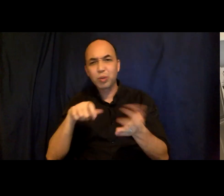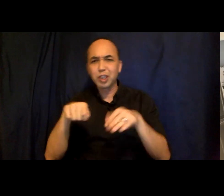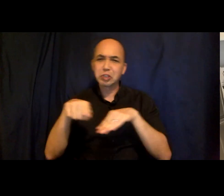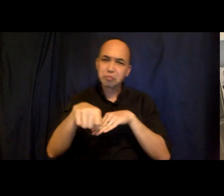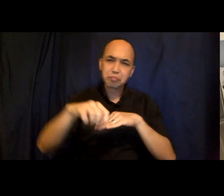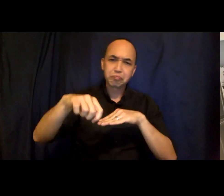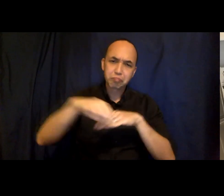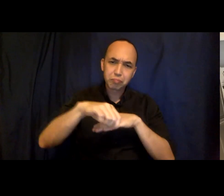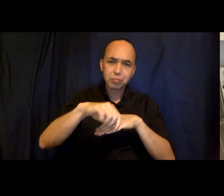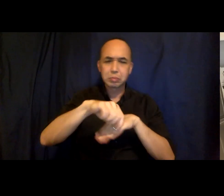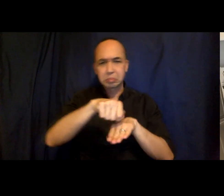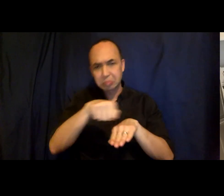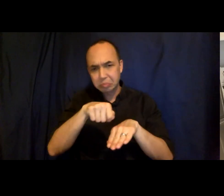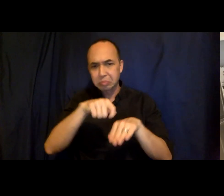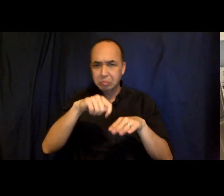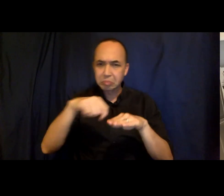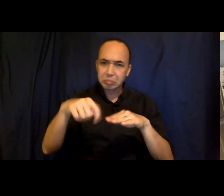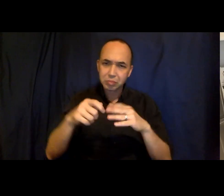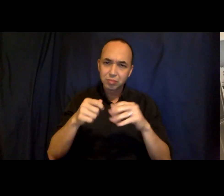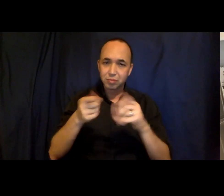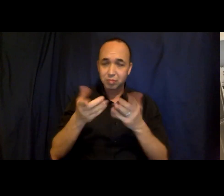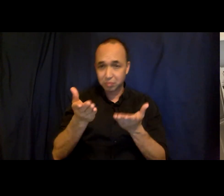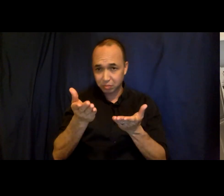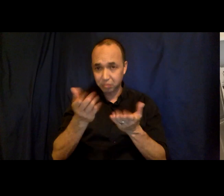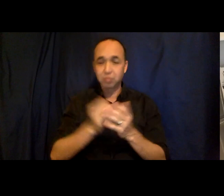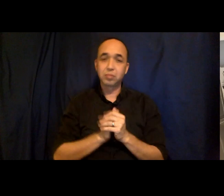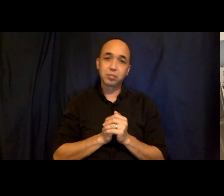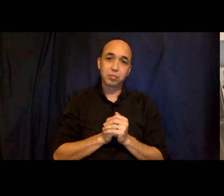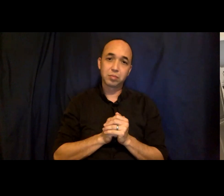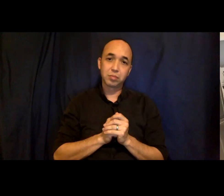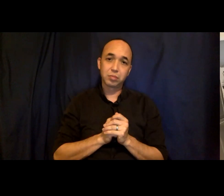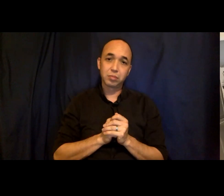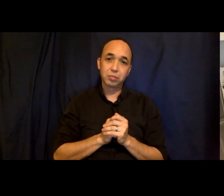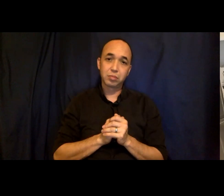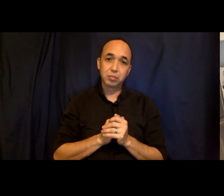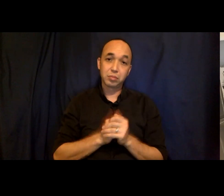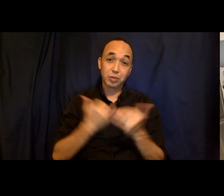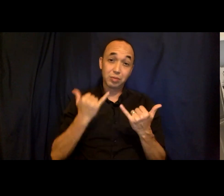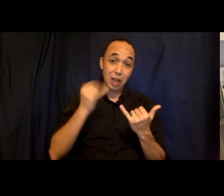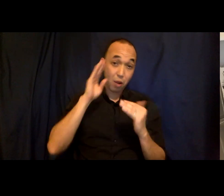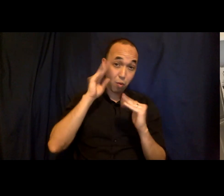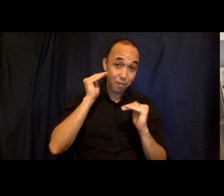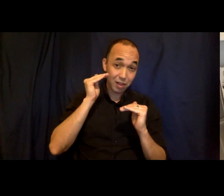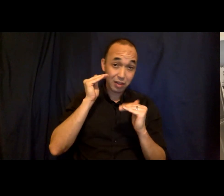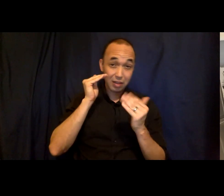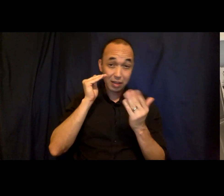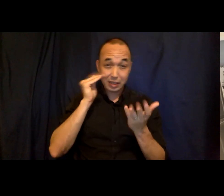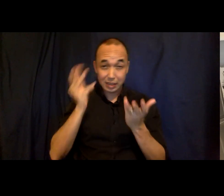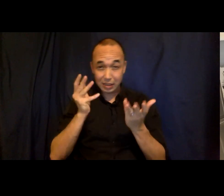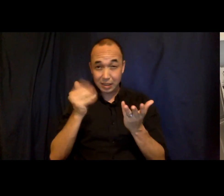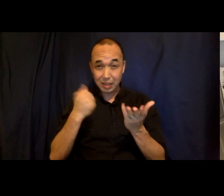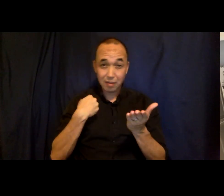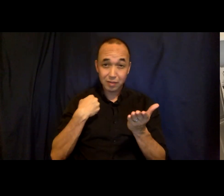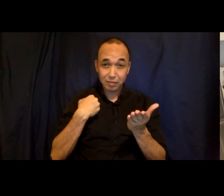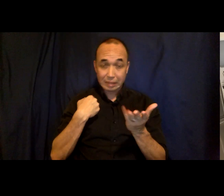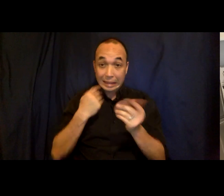That's okay. So we do this, and in theory, we have got, oh